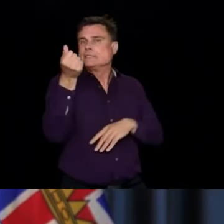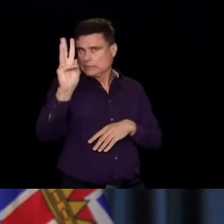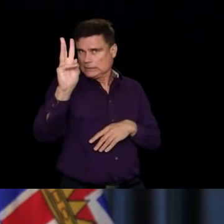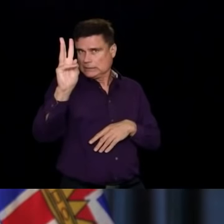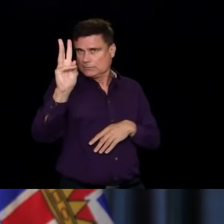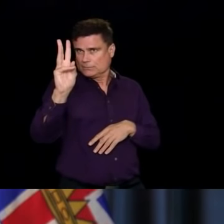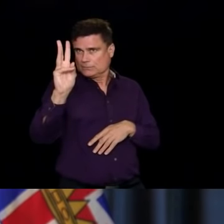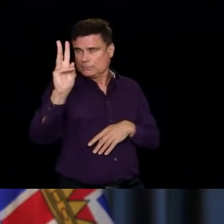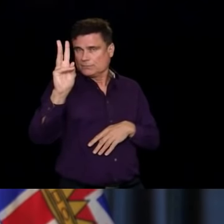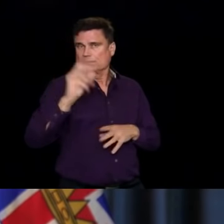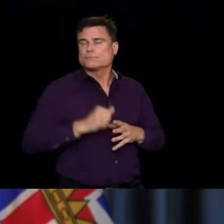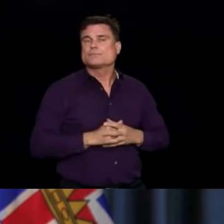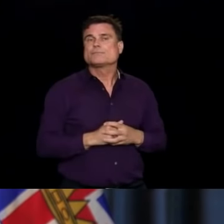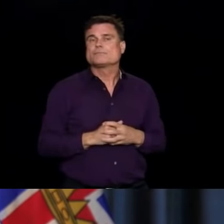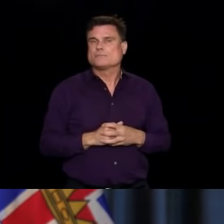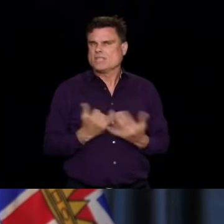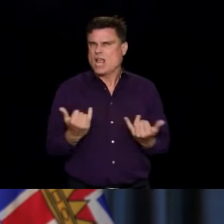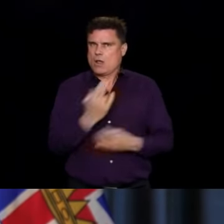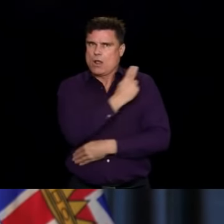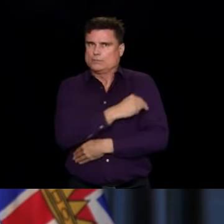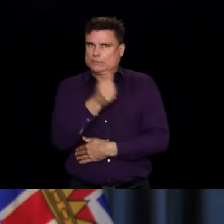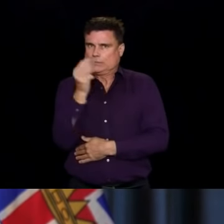of the outbreak